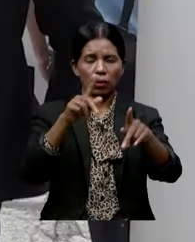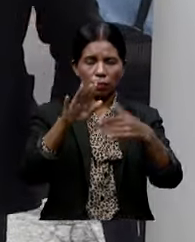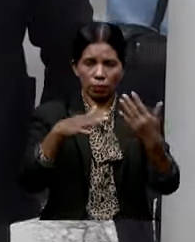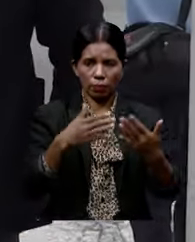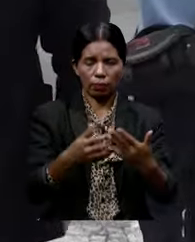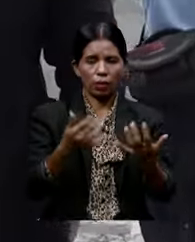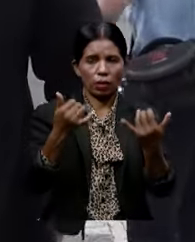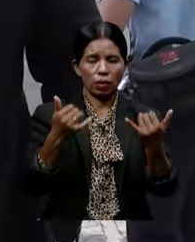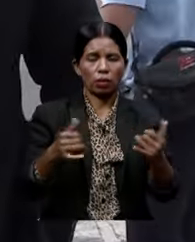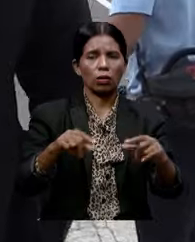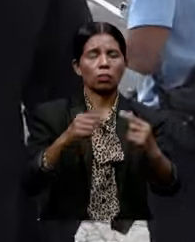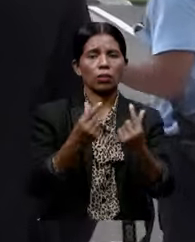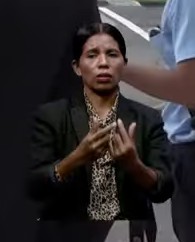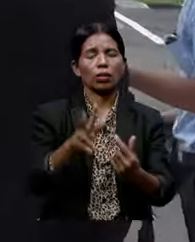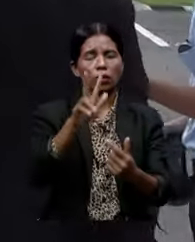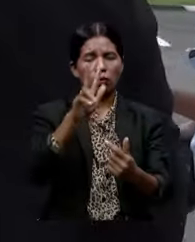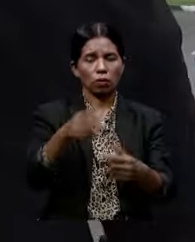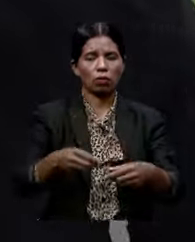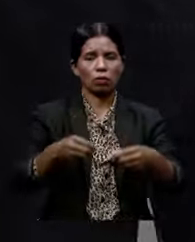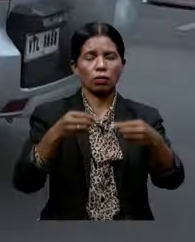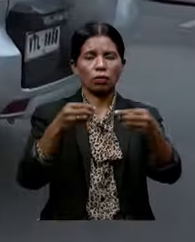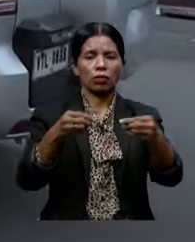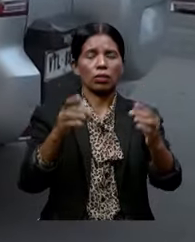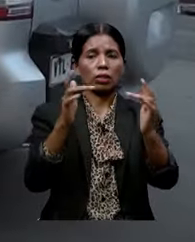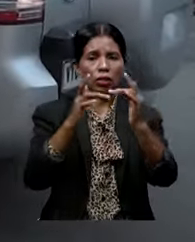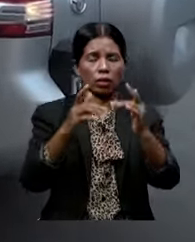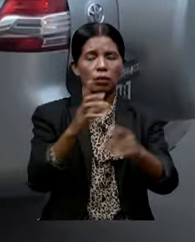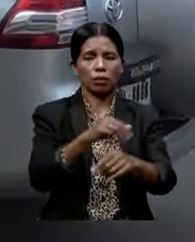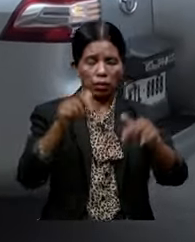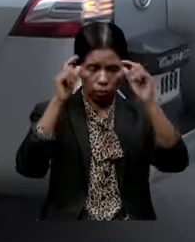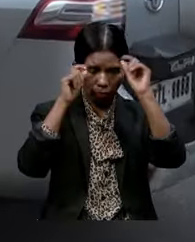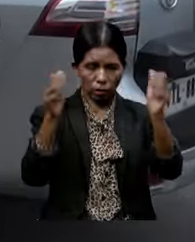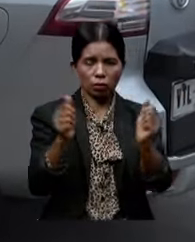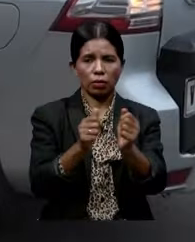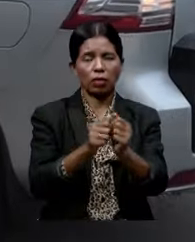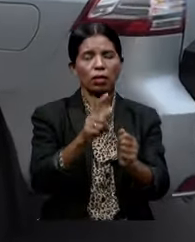ne operador tolu makoferese rede internet ba kliente sirai Timor Leste hanesan operador